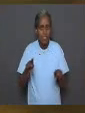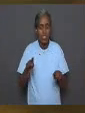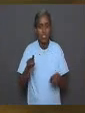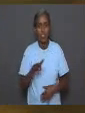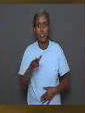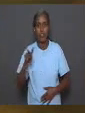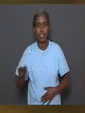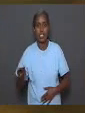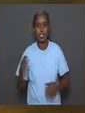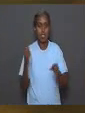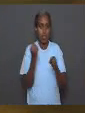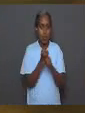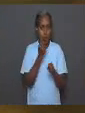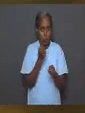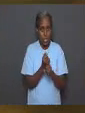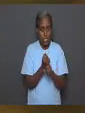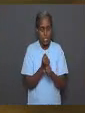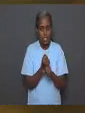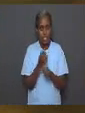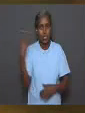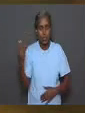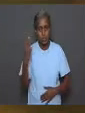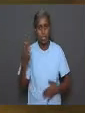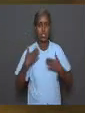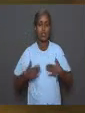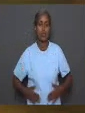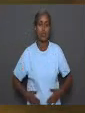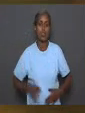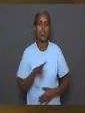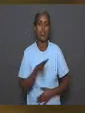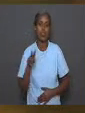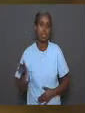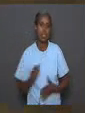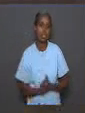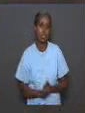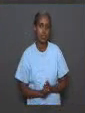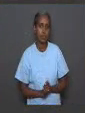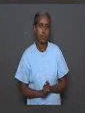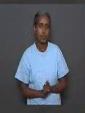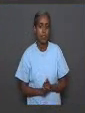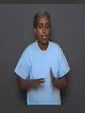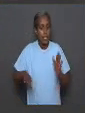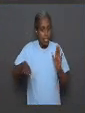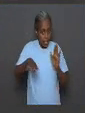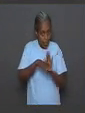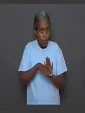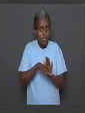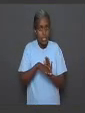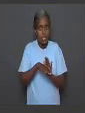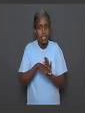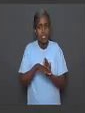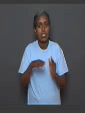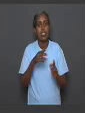operations using the components of vectors. To represent the position